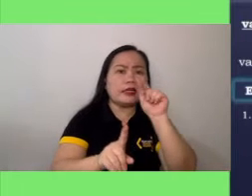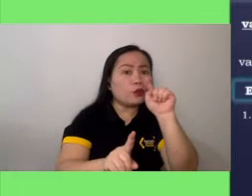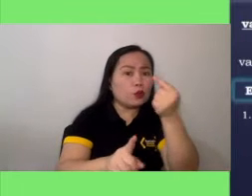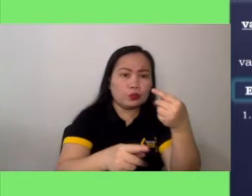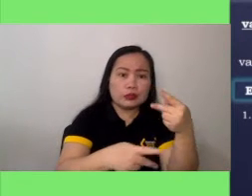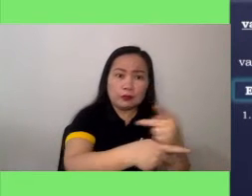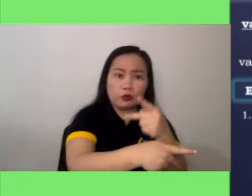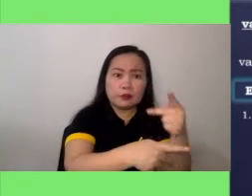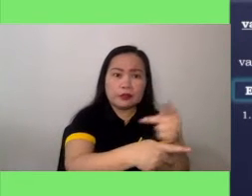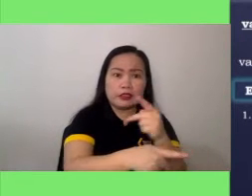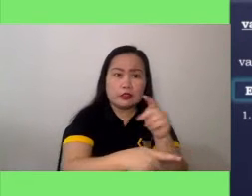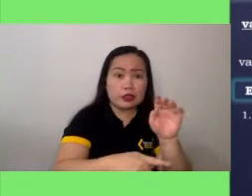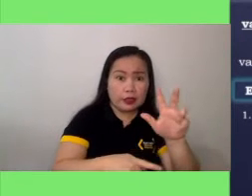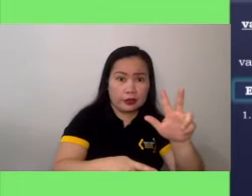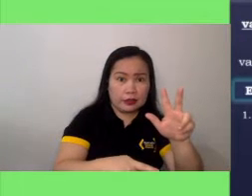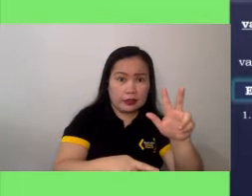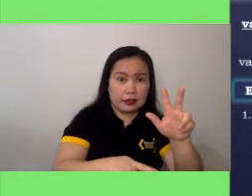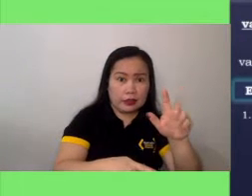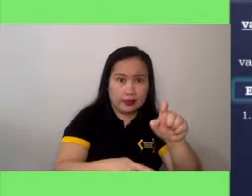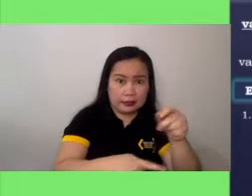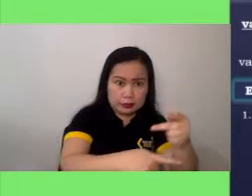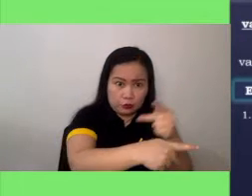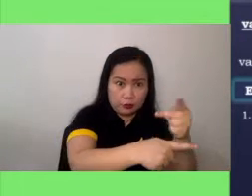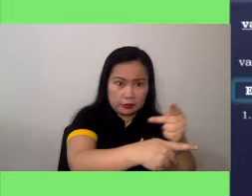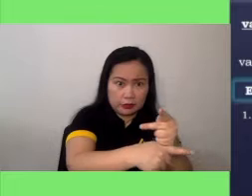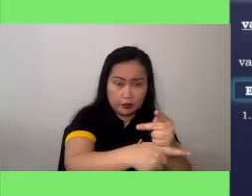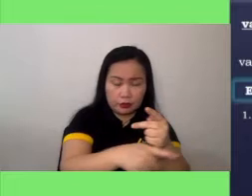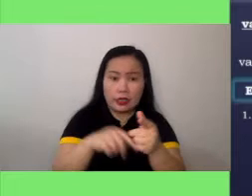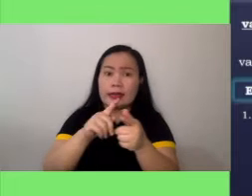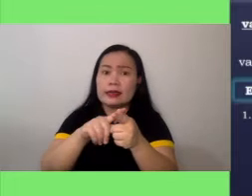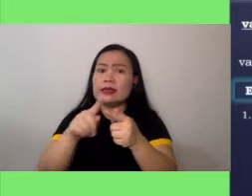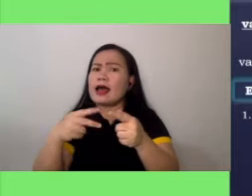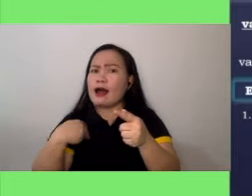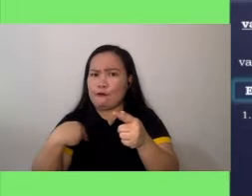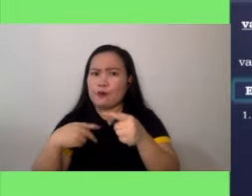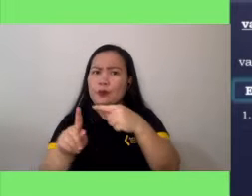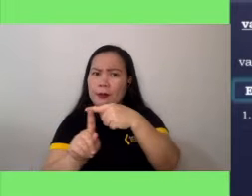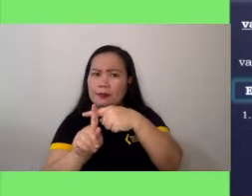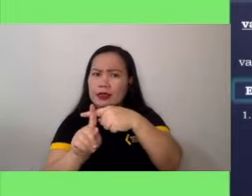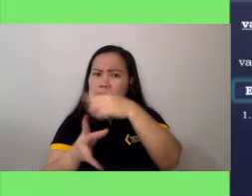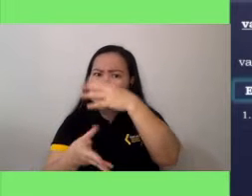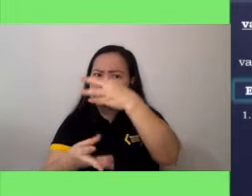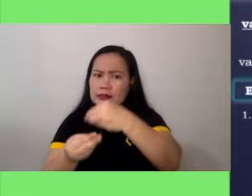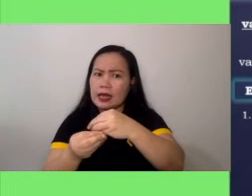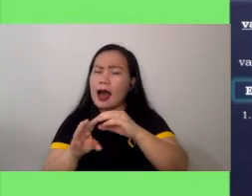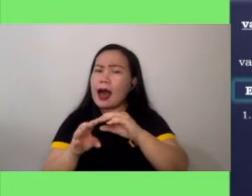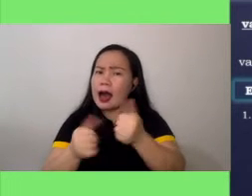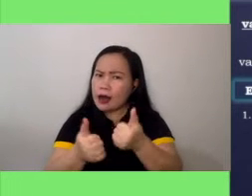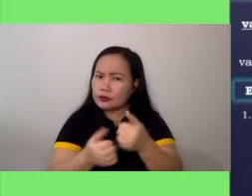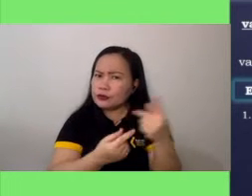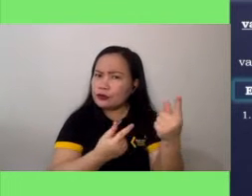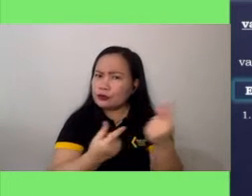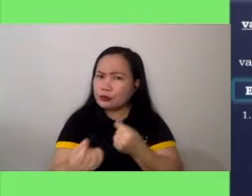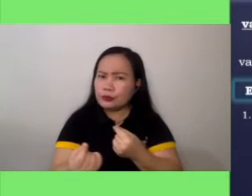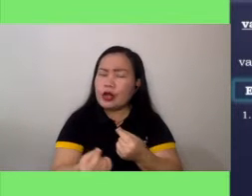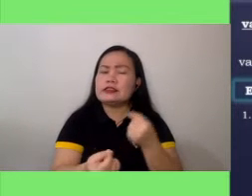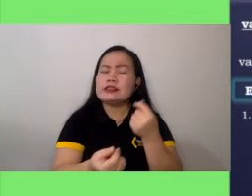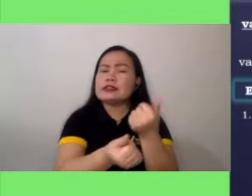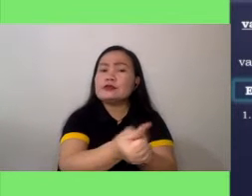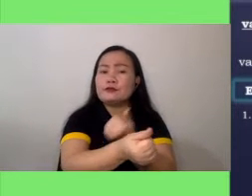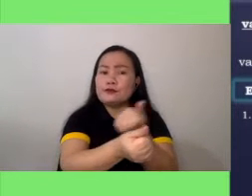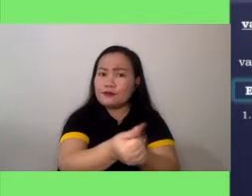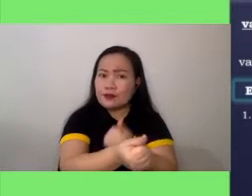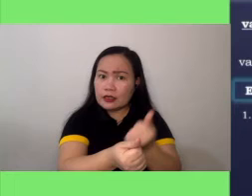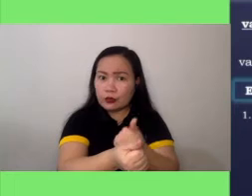from multiplication, so this is multiplication, di ba? Yung 3x. Meron ka pang addition. So, paano natin gagawin yan? So, ganun lang